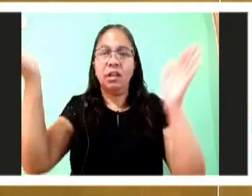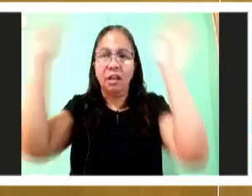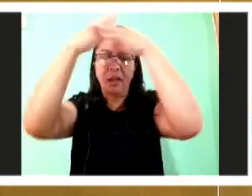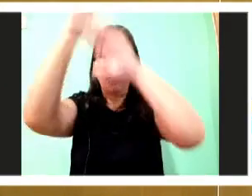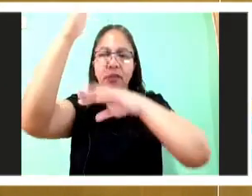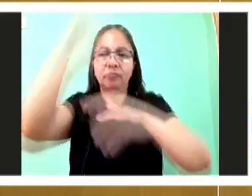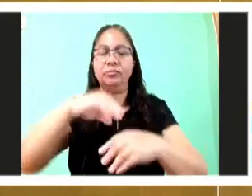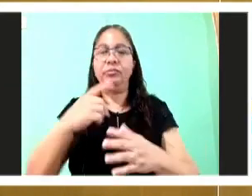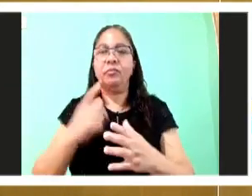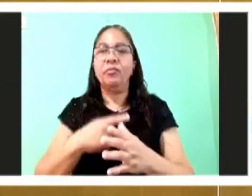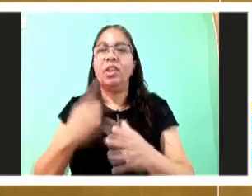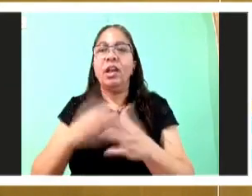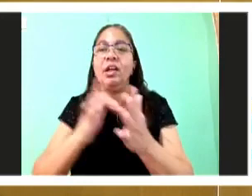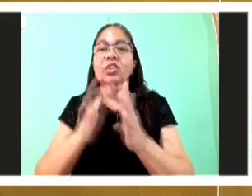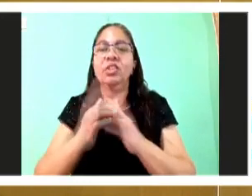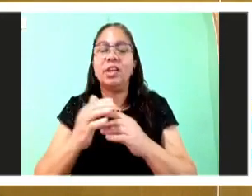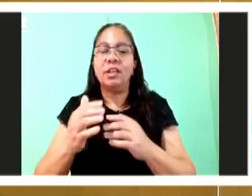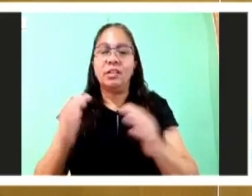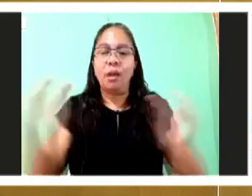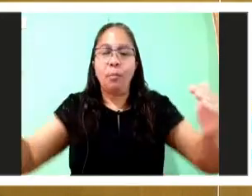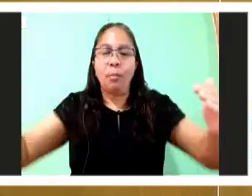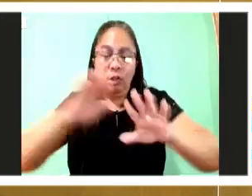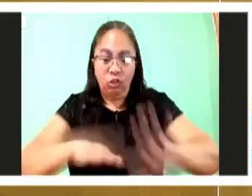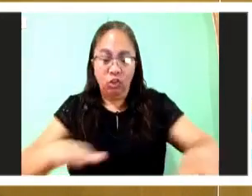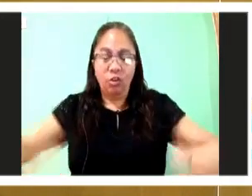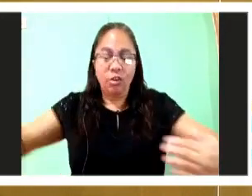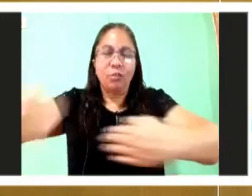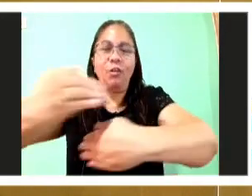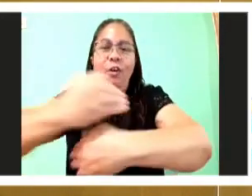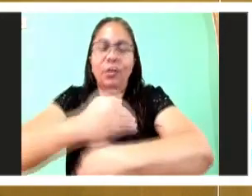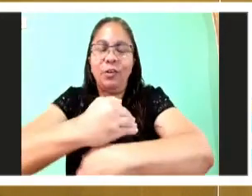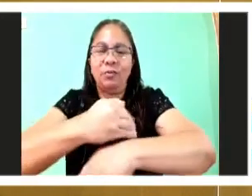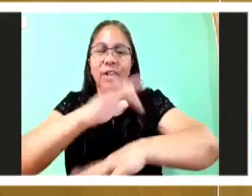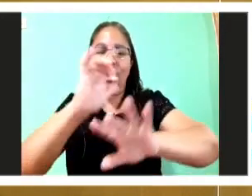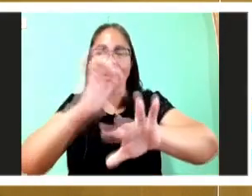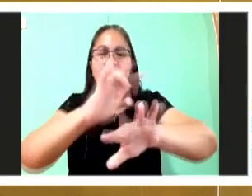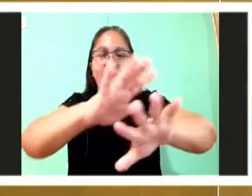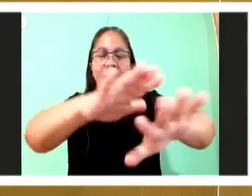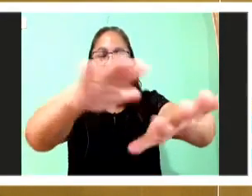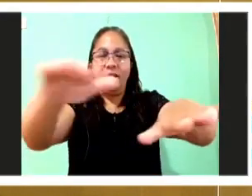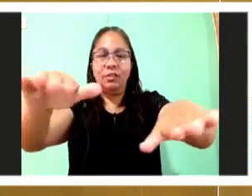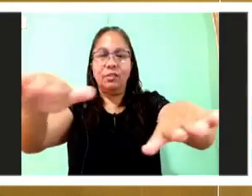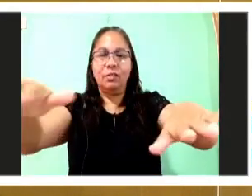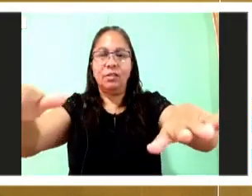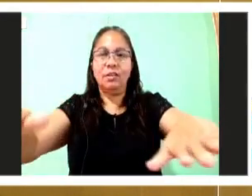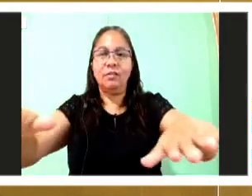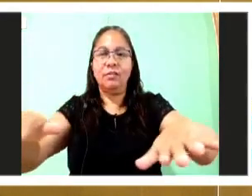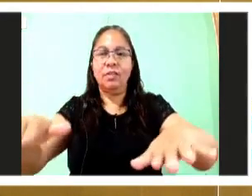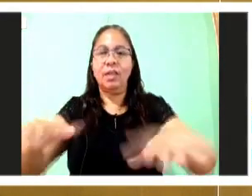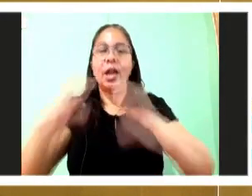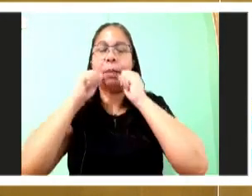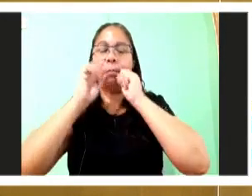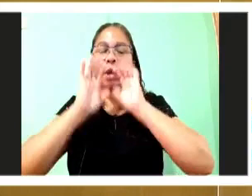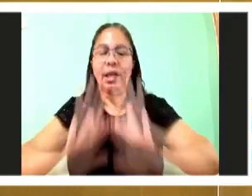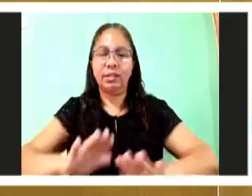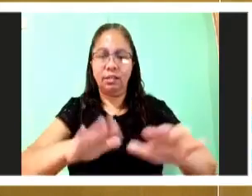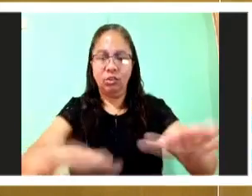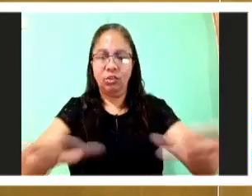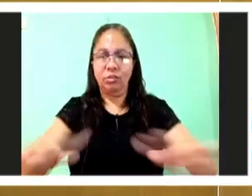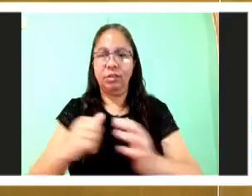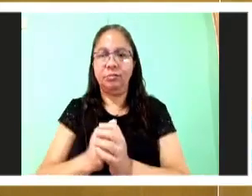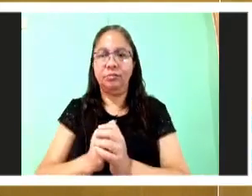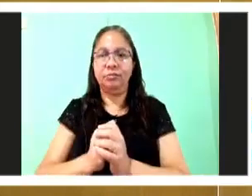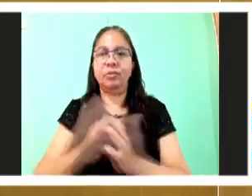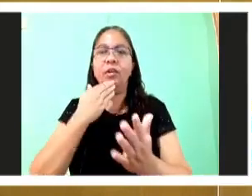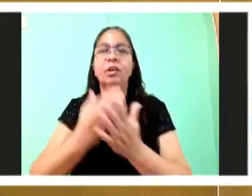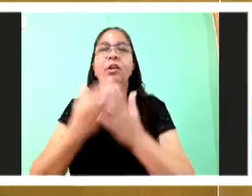put his arms round them, laid his hands on them, and gave them his blessing. The Gospel of the